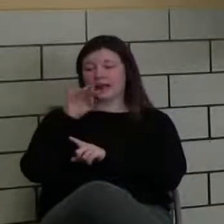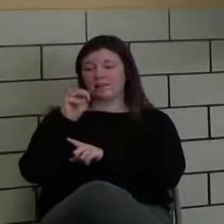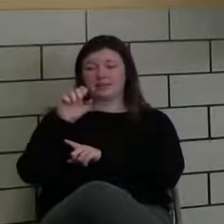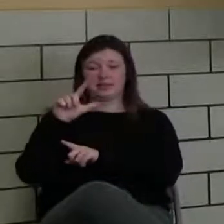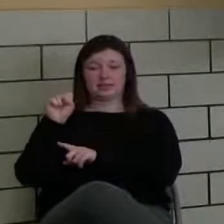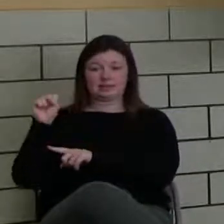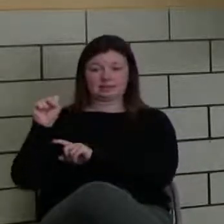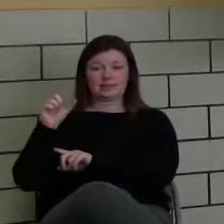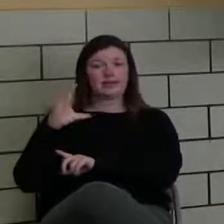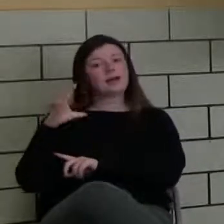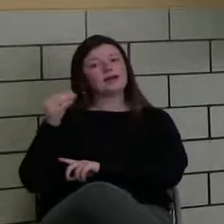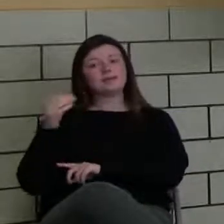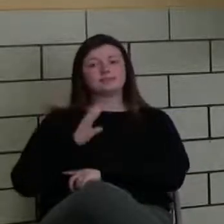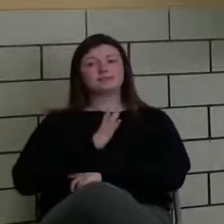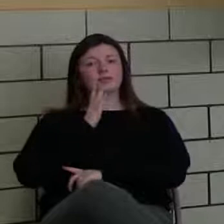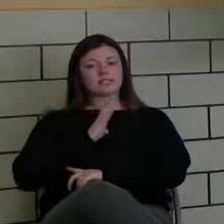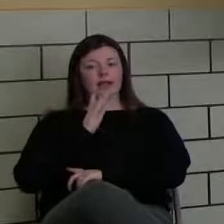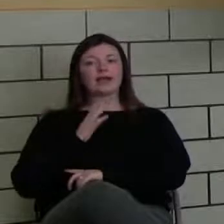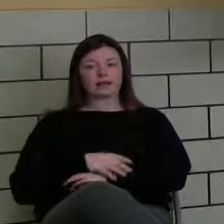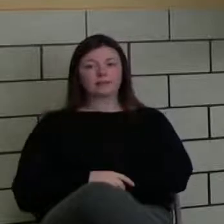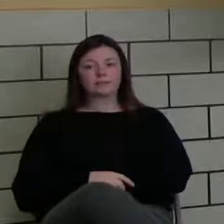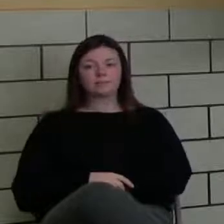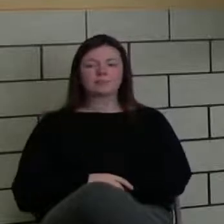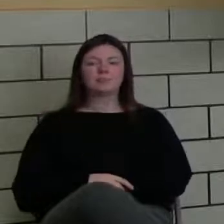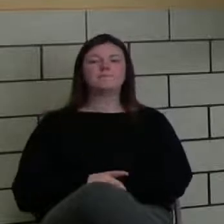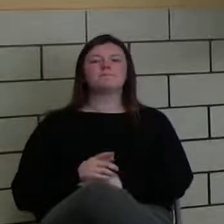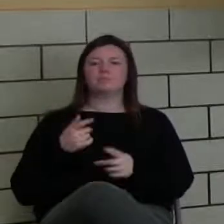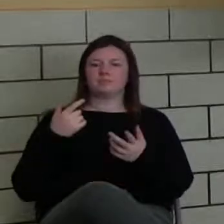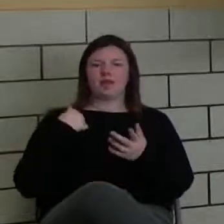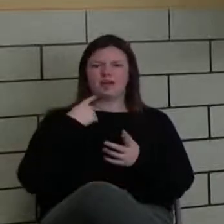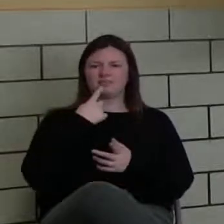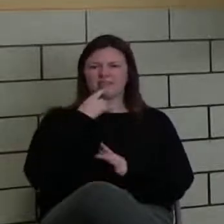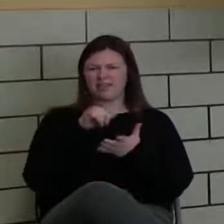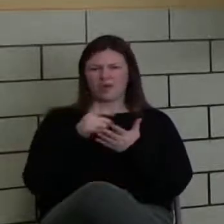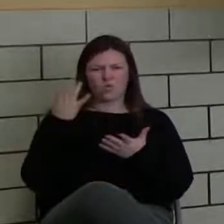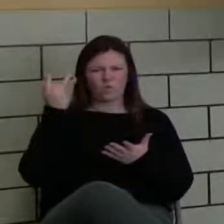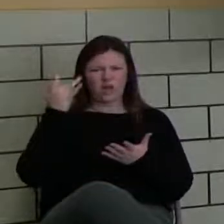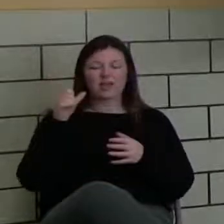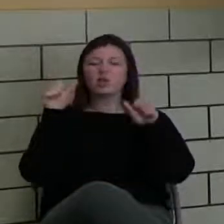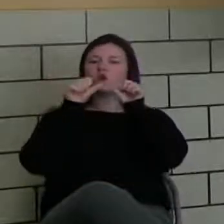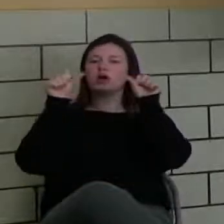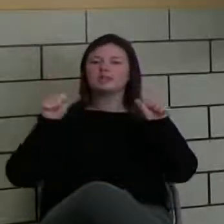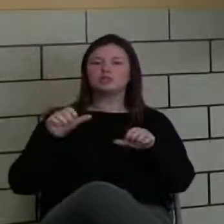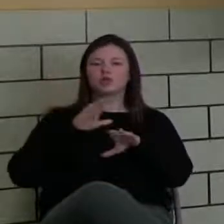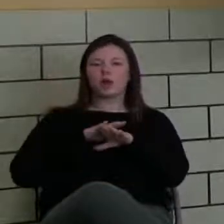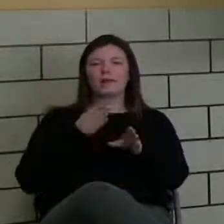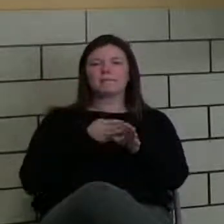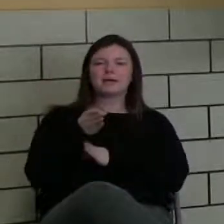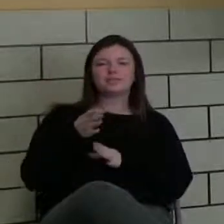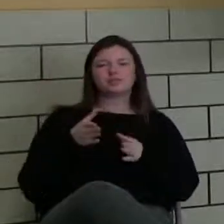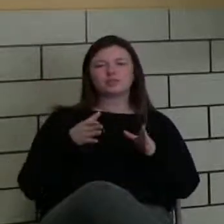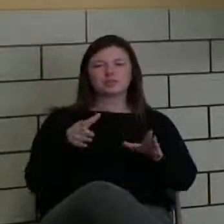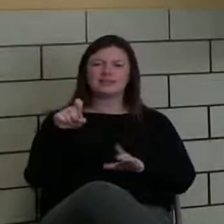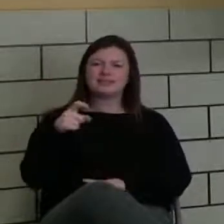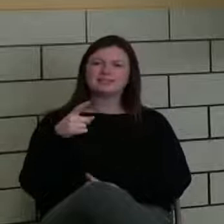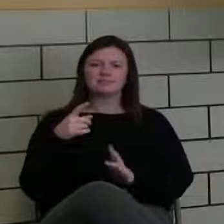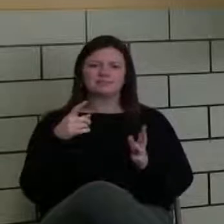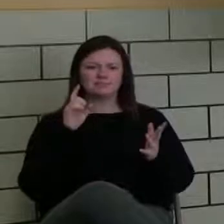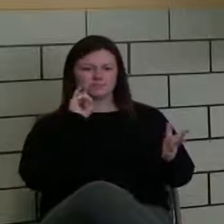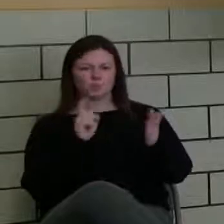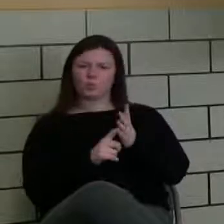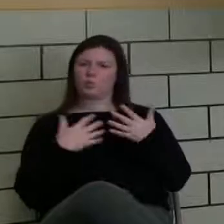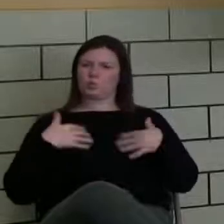because the architecture that's beautiful along Main Street needs to stand out. And so we want to make sure we're doing